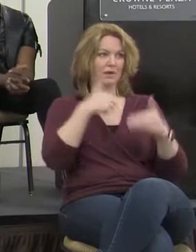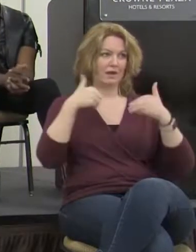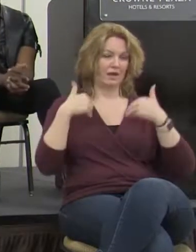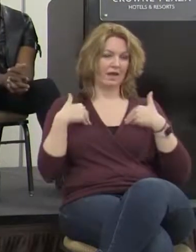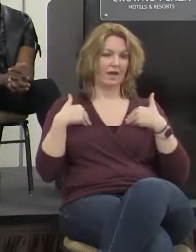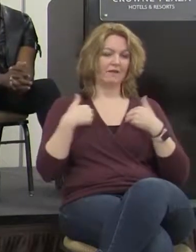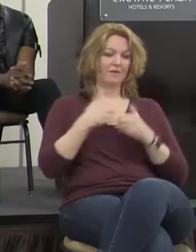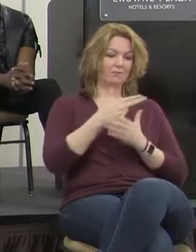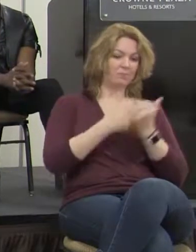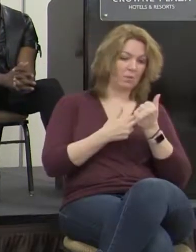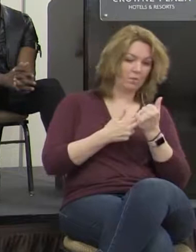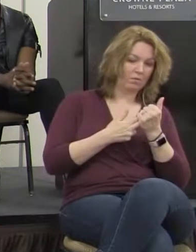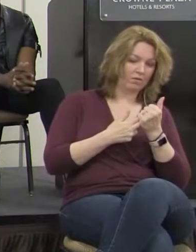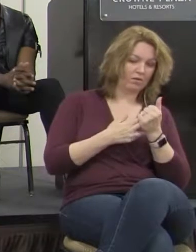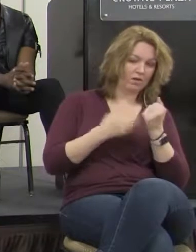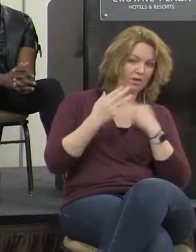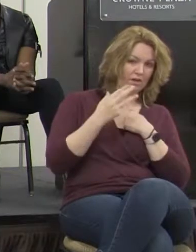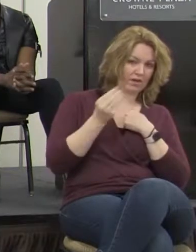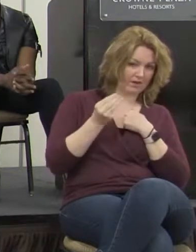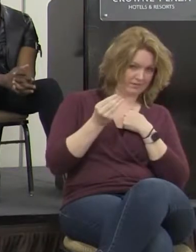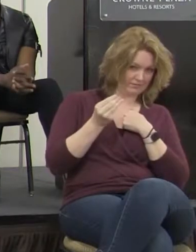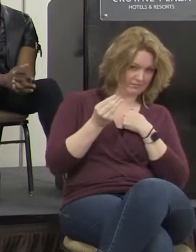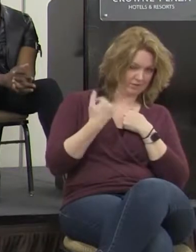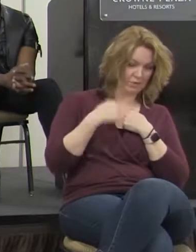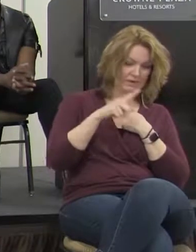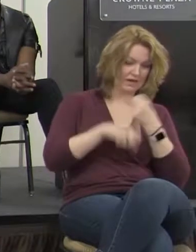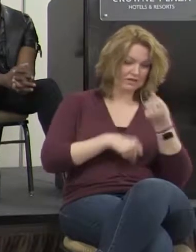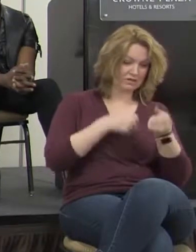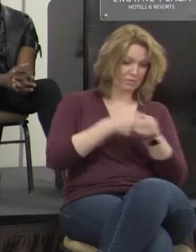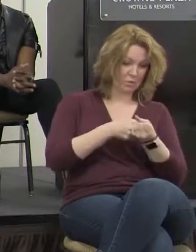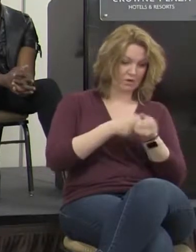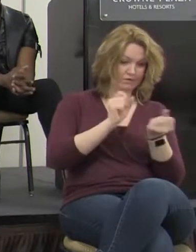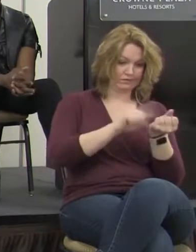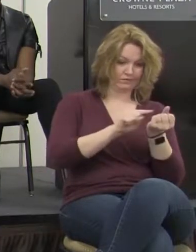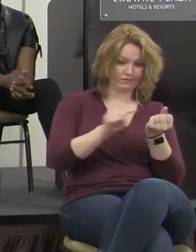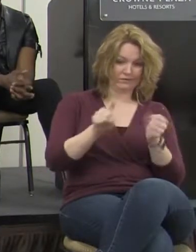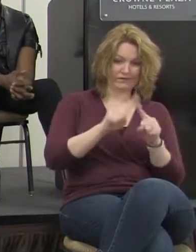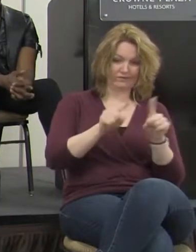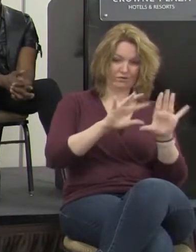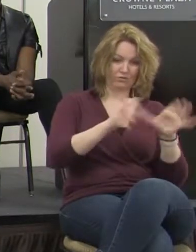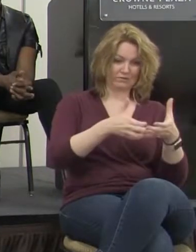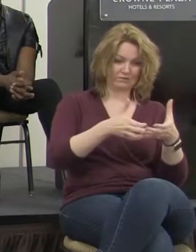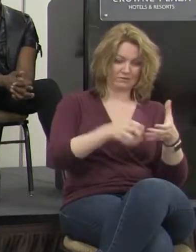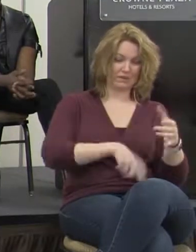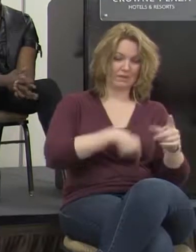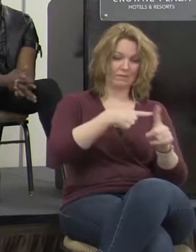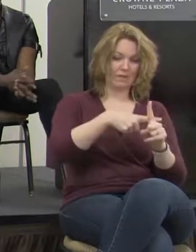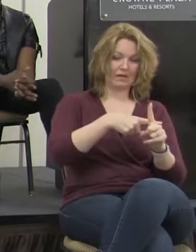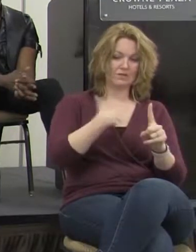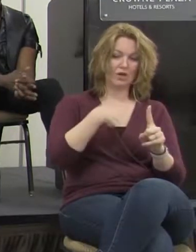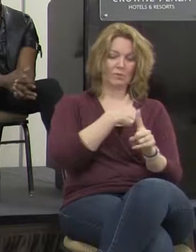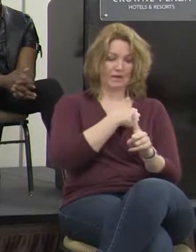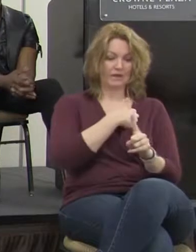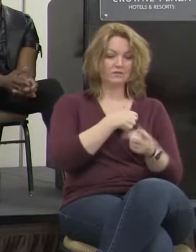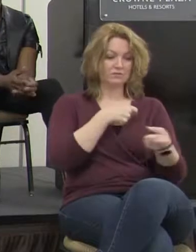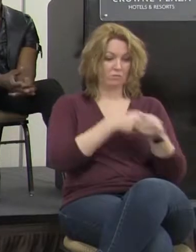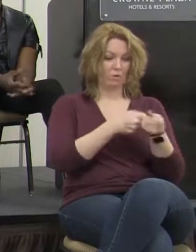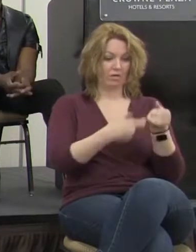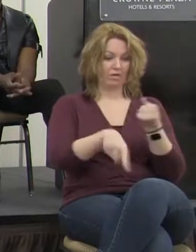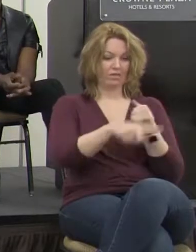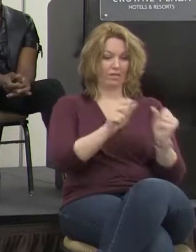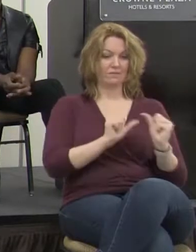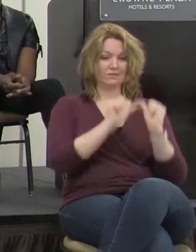and. Yes. That we needed to support these organizations, and we still support said